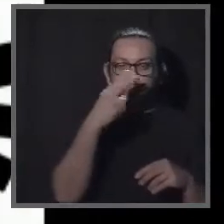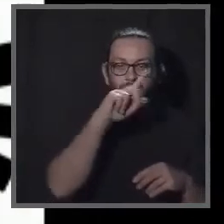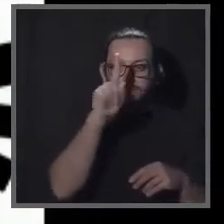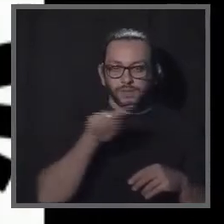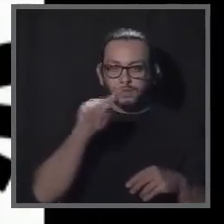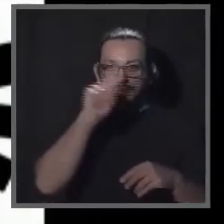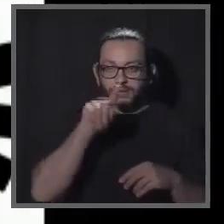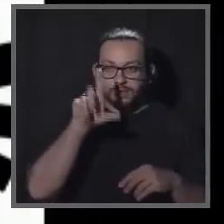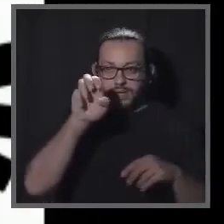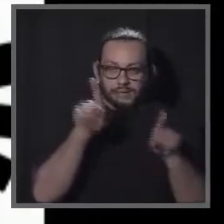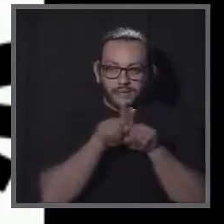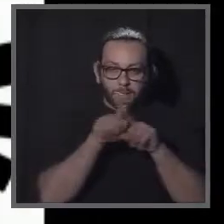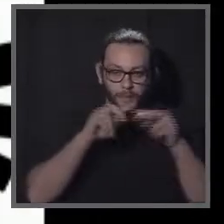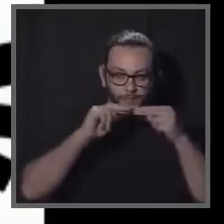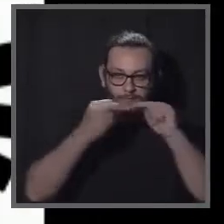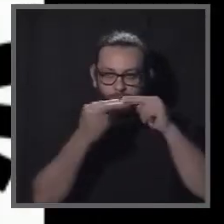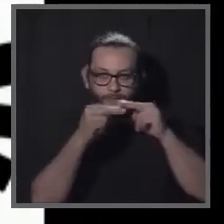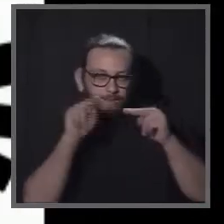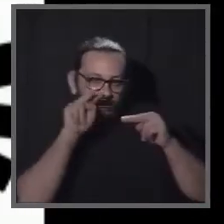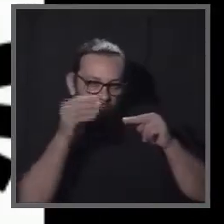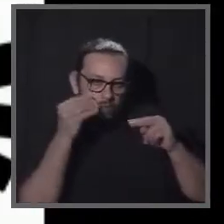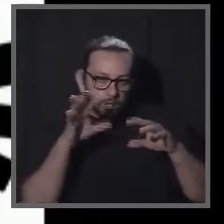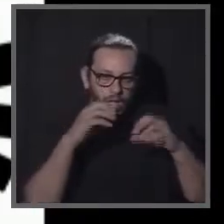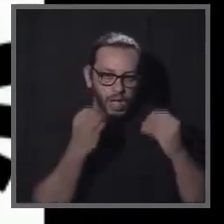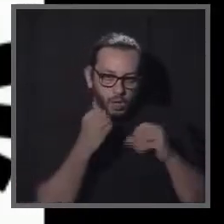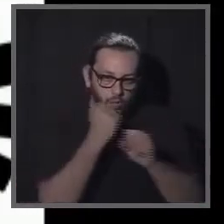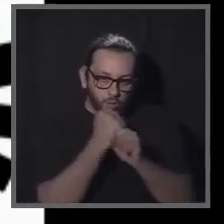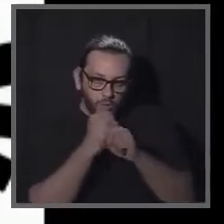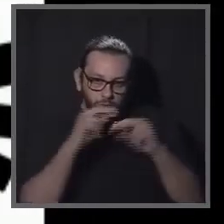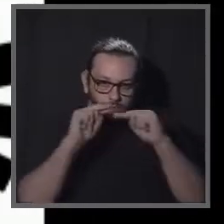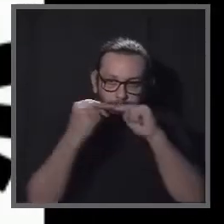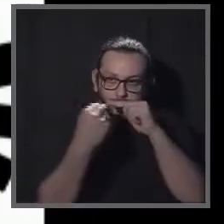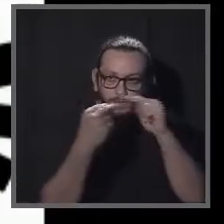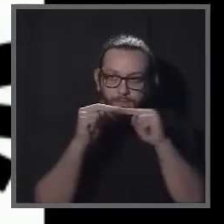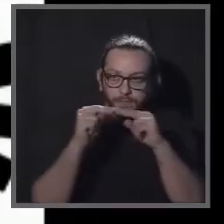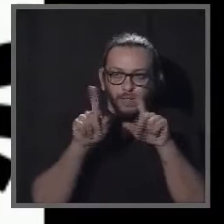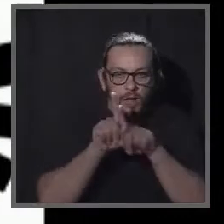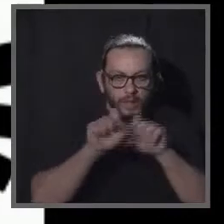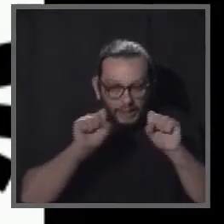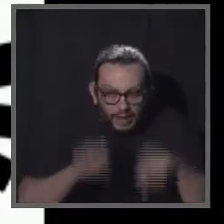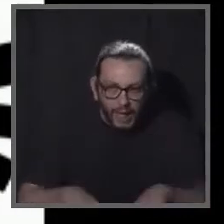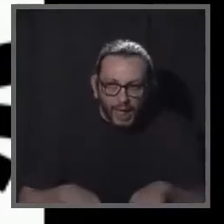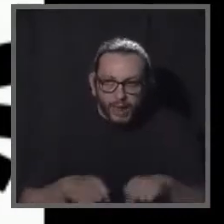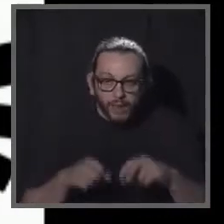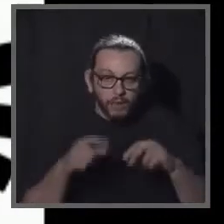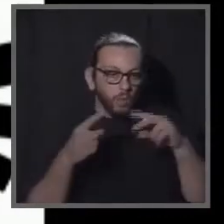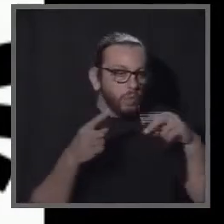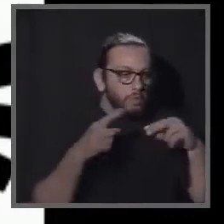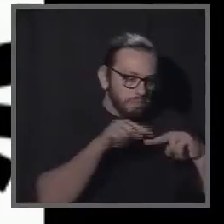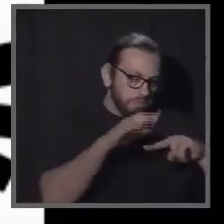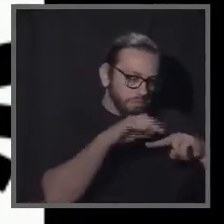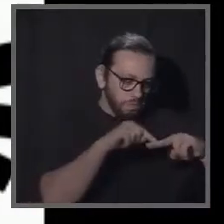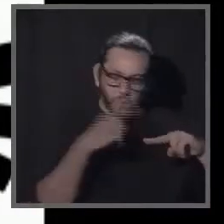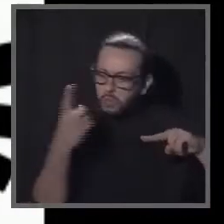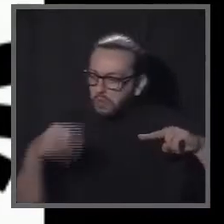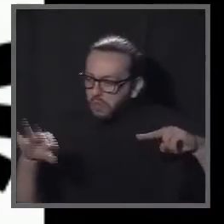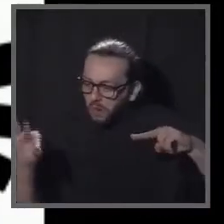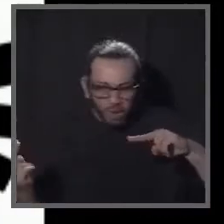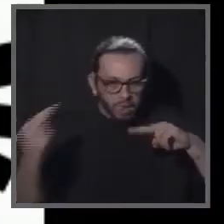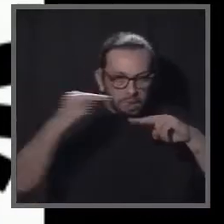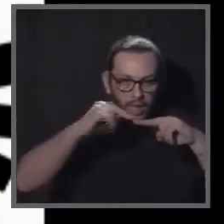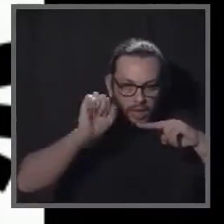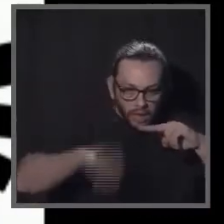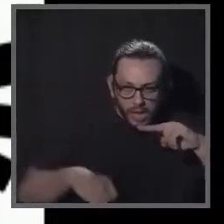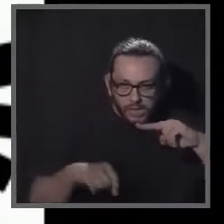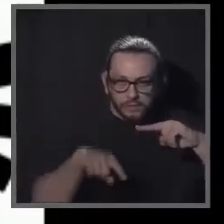Everywhere we see how can we compose and integrate these measures to build up the project that needs